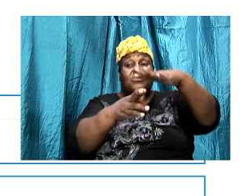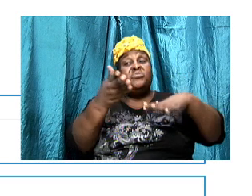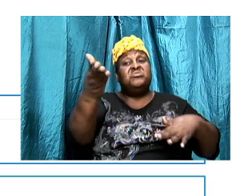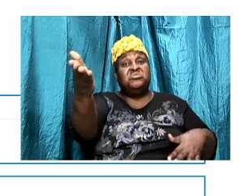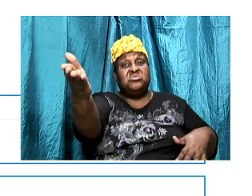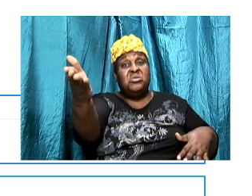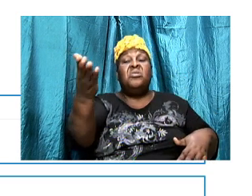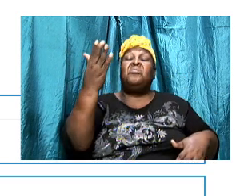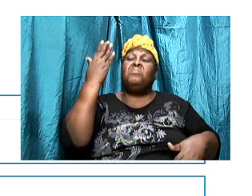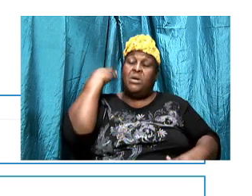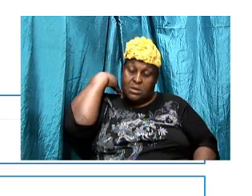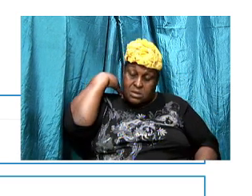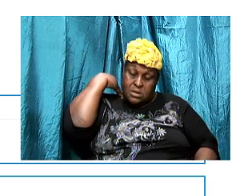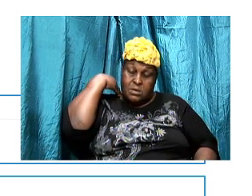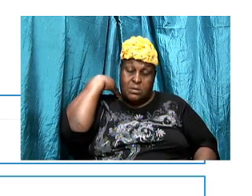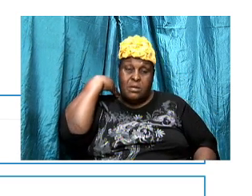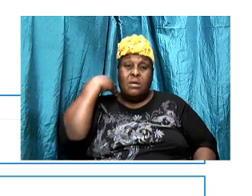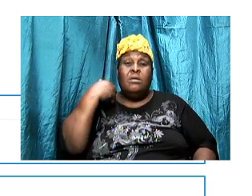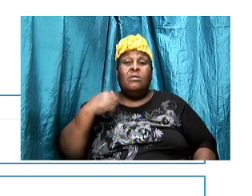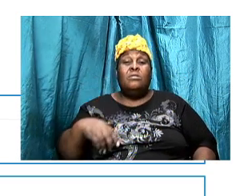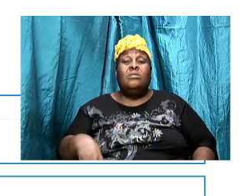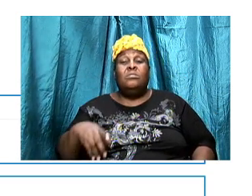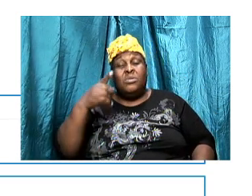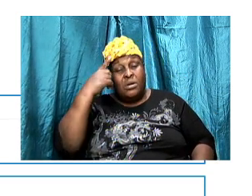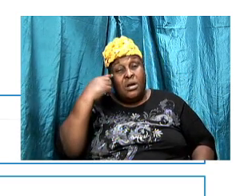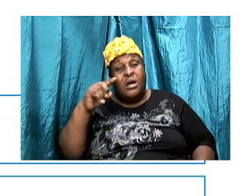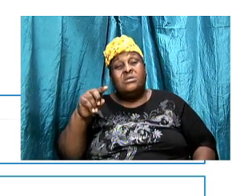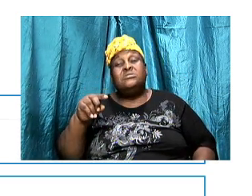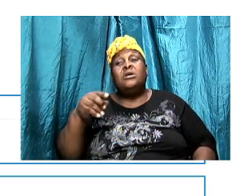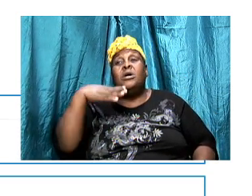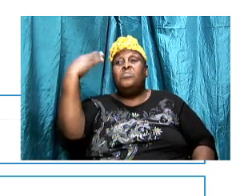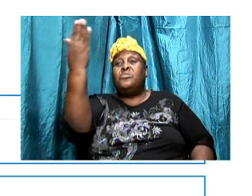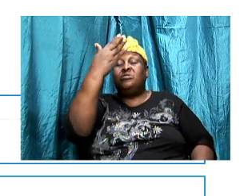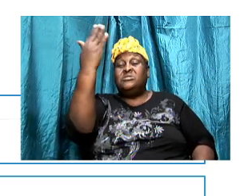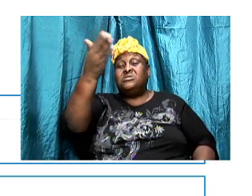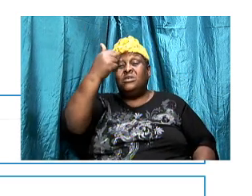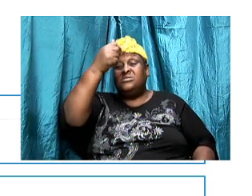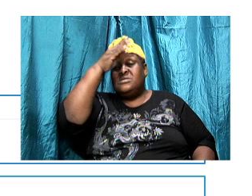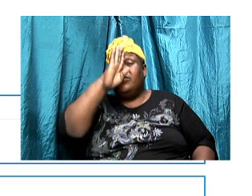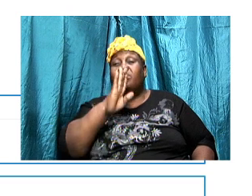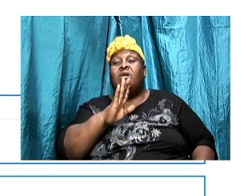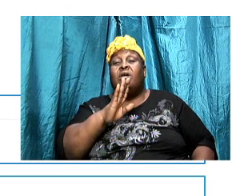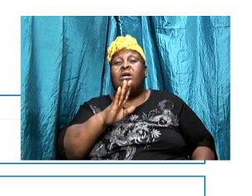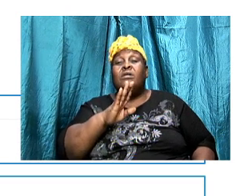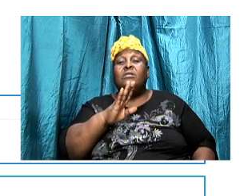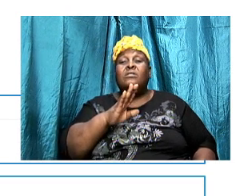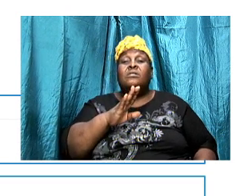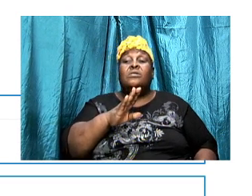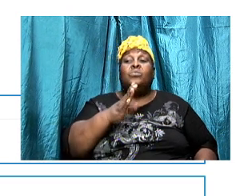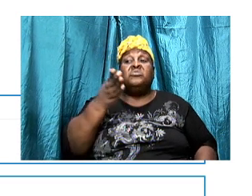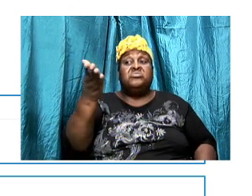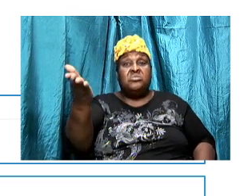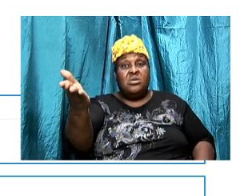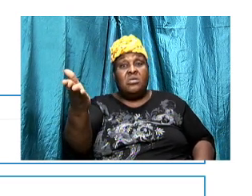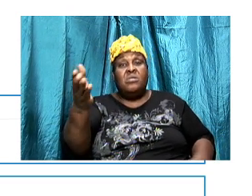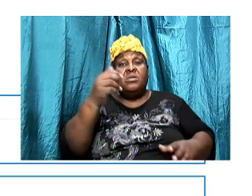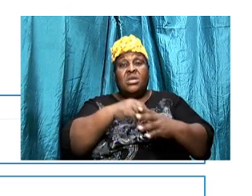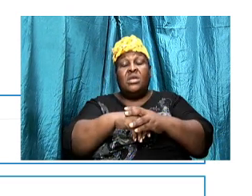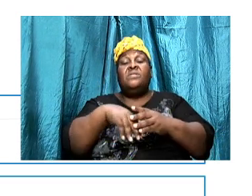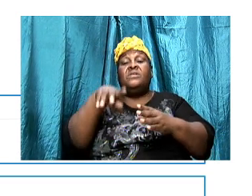was required, because the presence of God was there. You know,